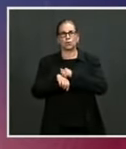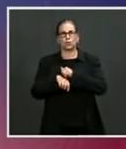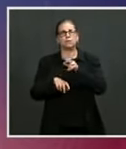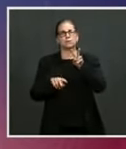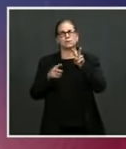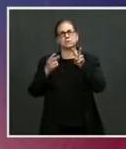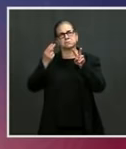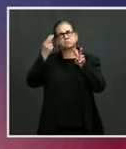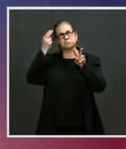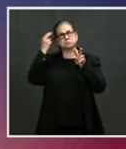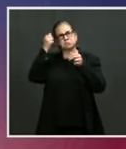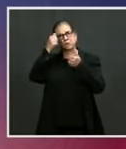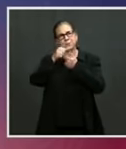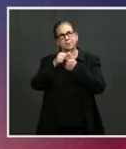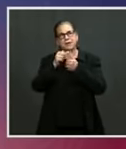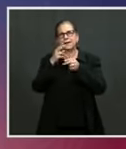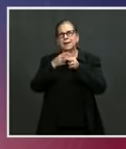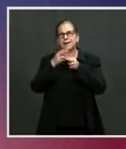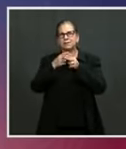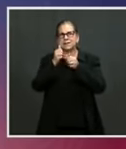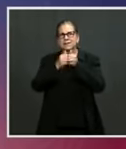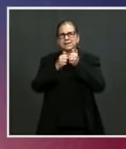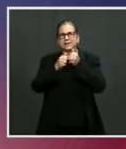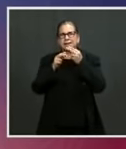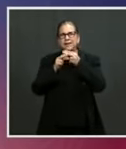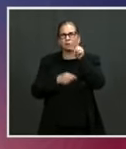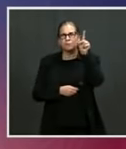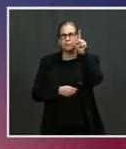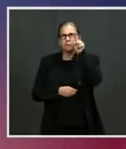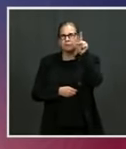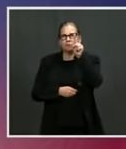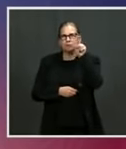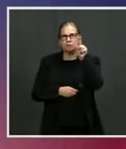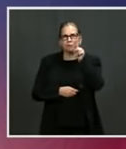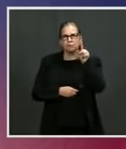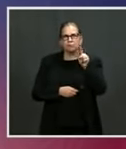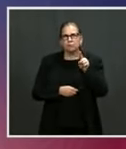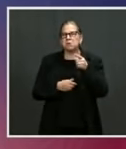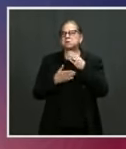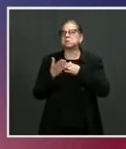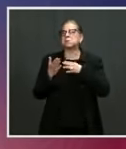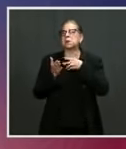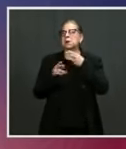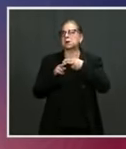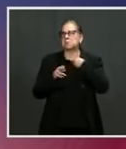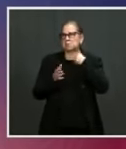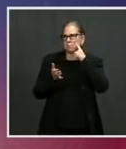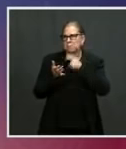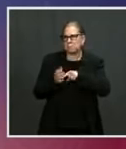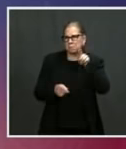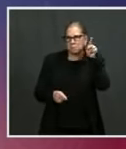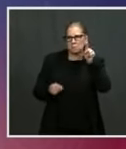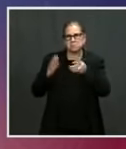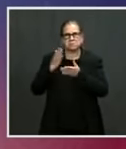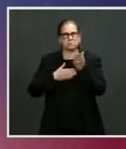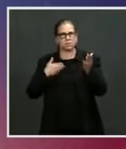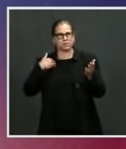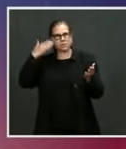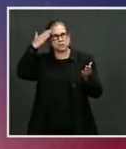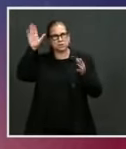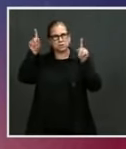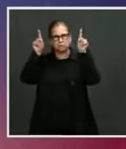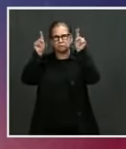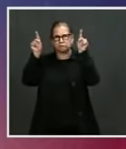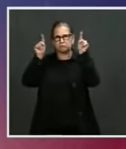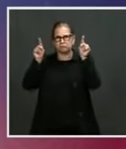for those known and unknown here at Arlington and far beyond, represent a